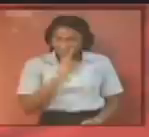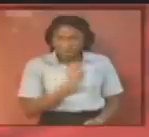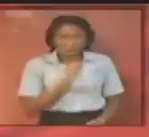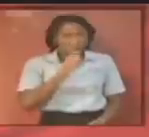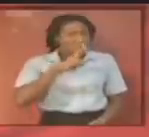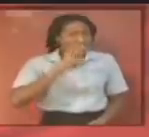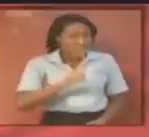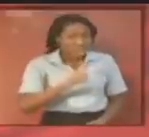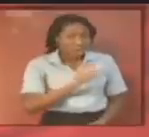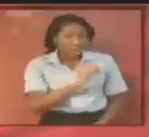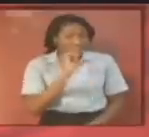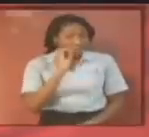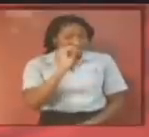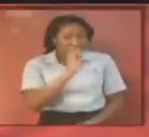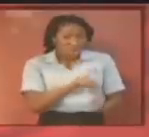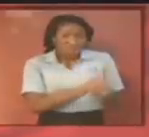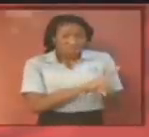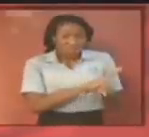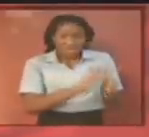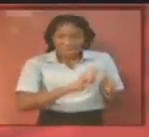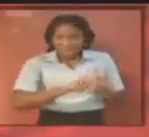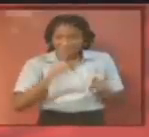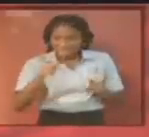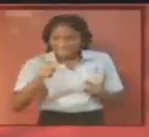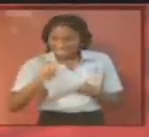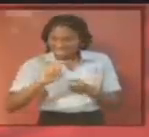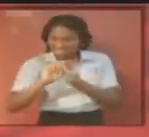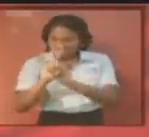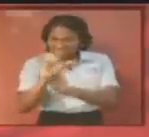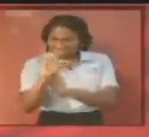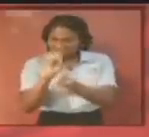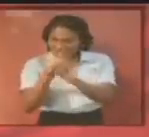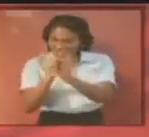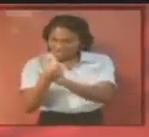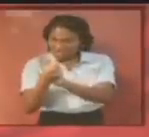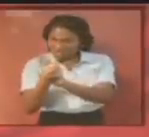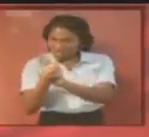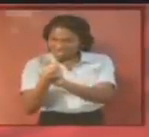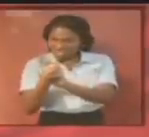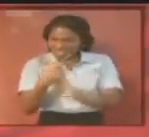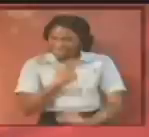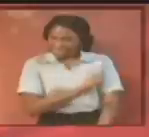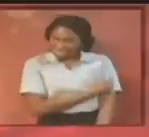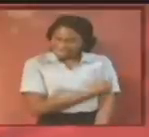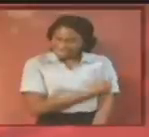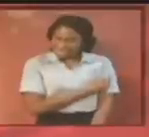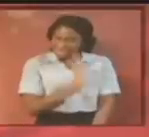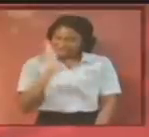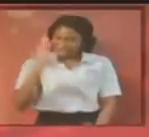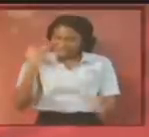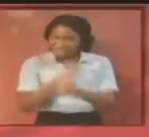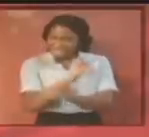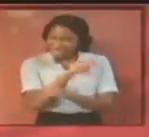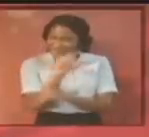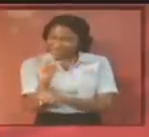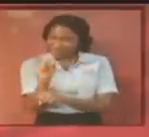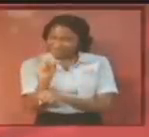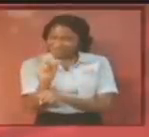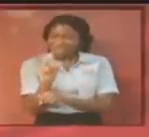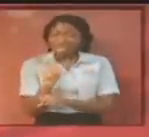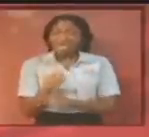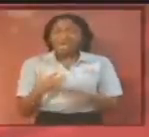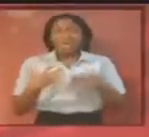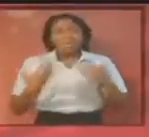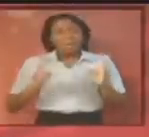the variant, and as a result of that, the variant may be able to land a few punches and you might get some symptoms. But